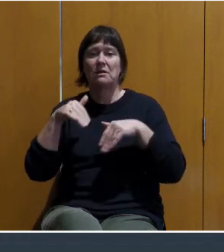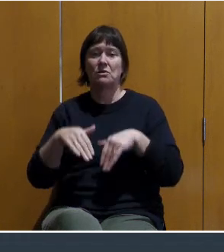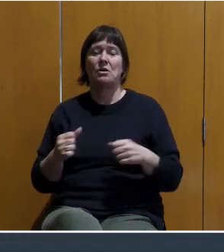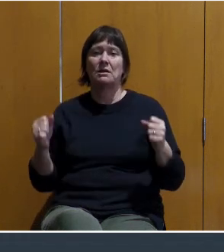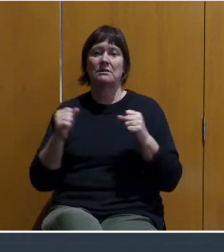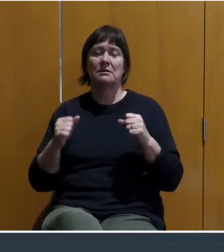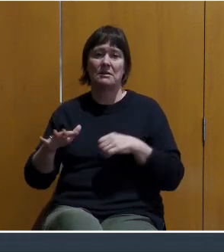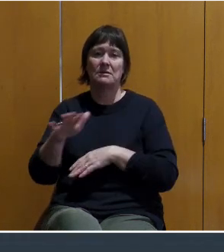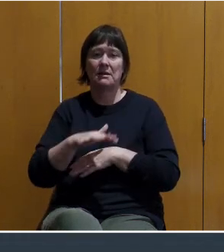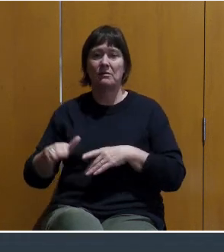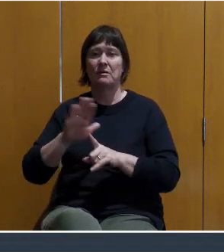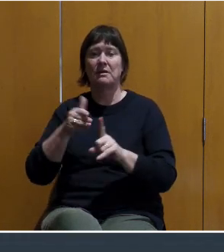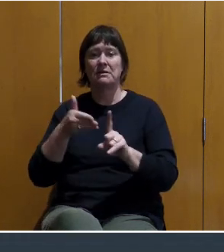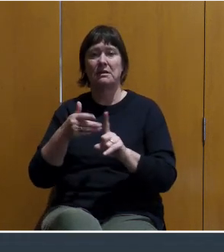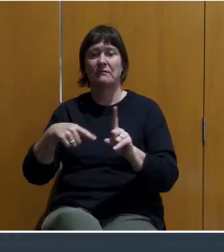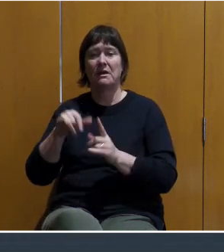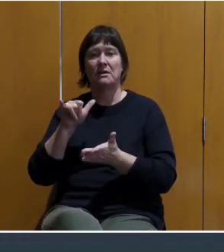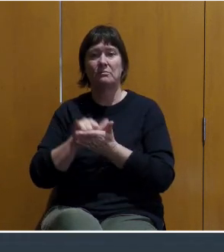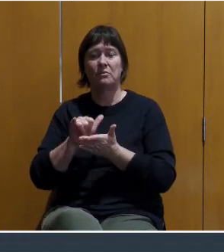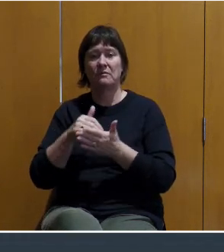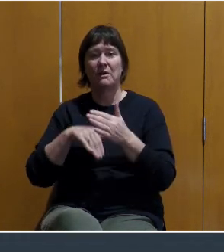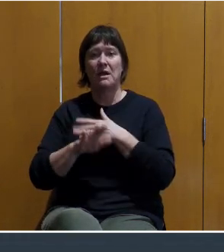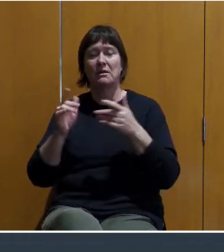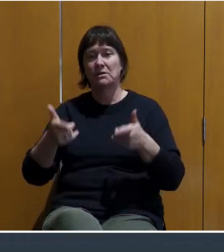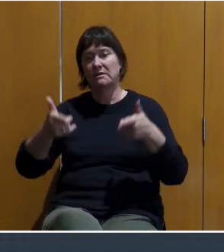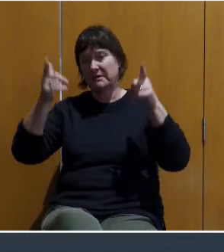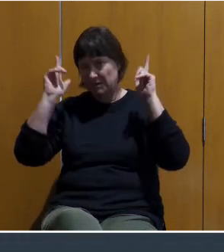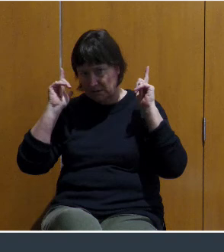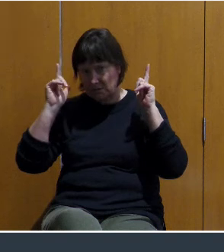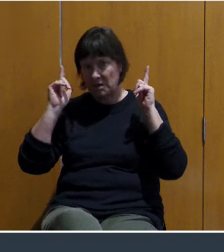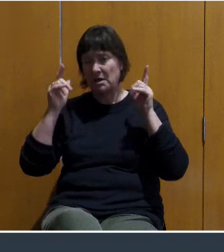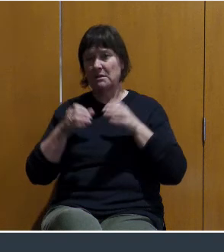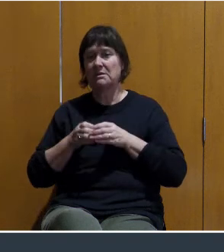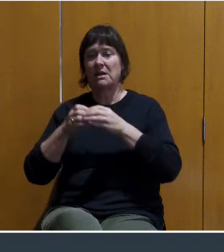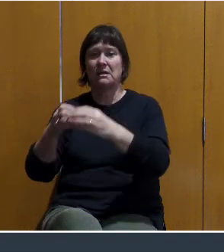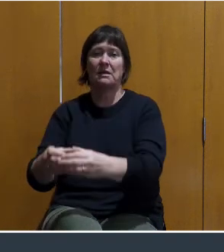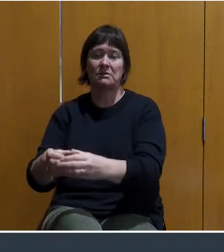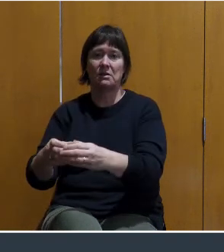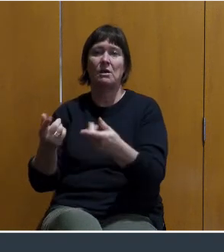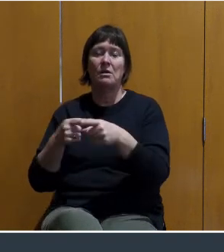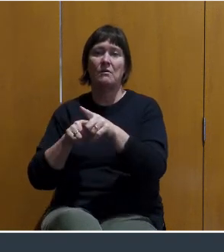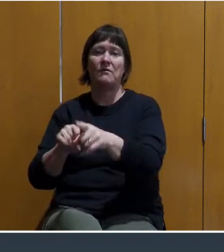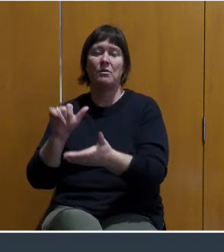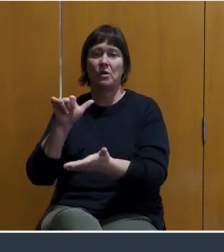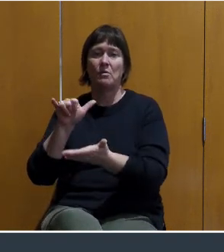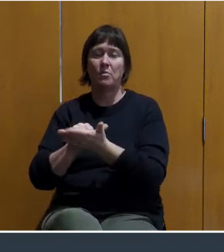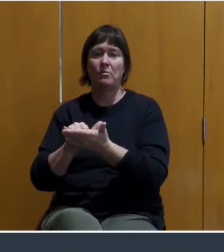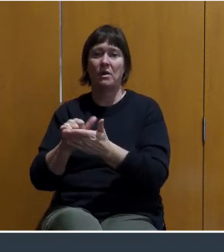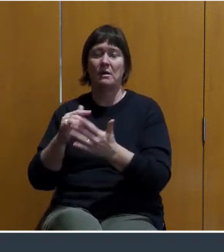areas identified and approved under Chief Executive delegation following appropriate